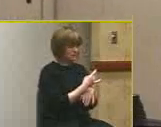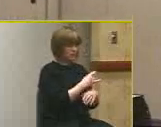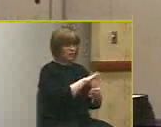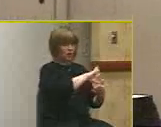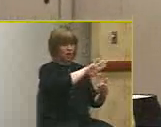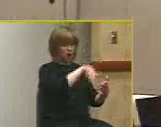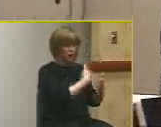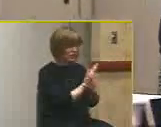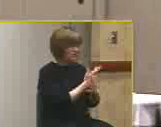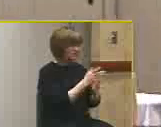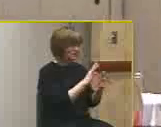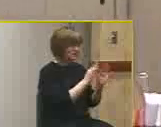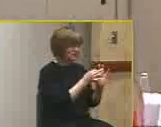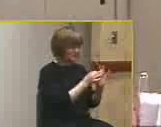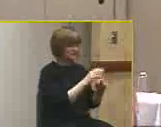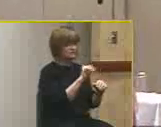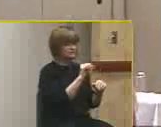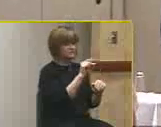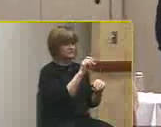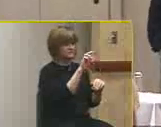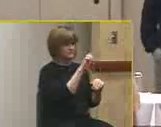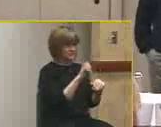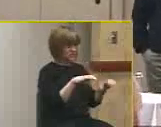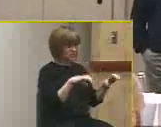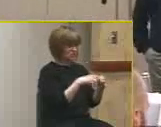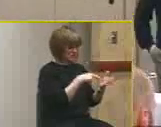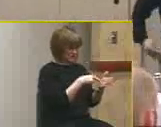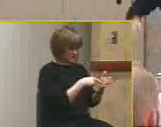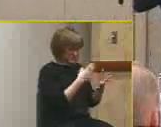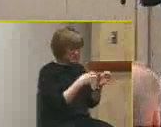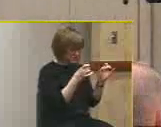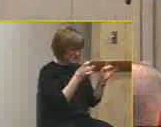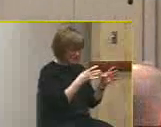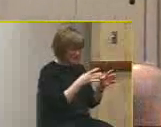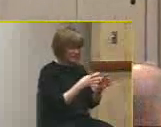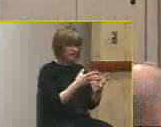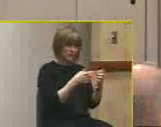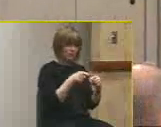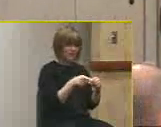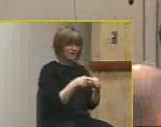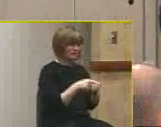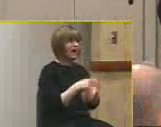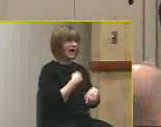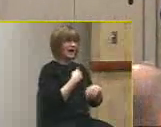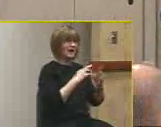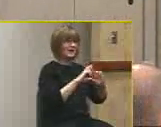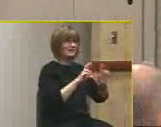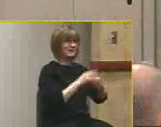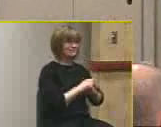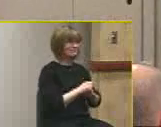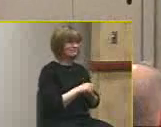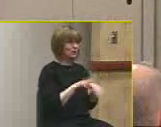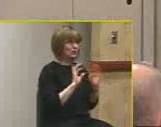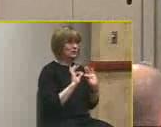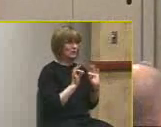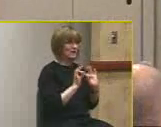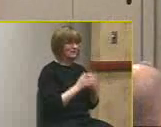fixed, we say, Andre, do this thing you hate. And we'd like him to go, alrighty, no problem.